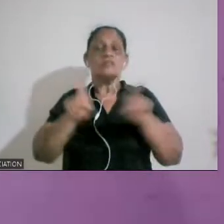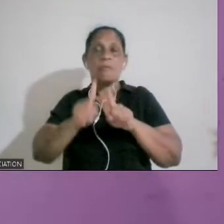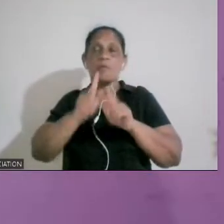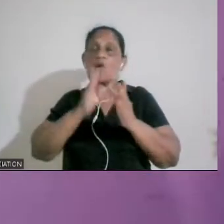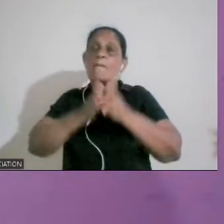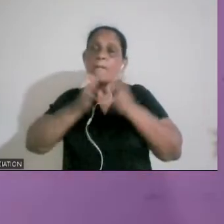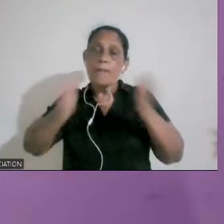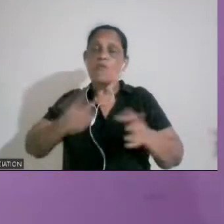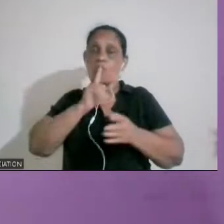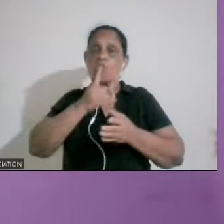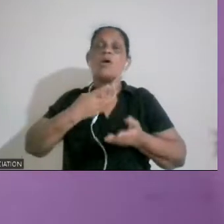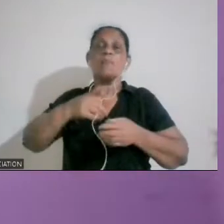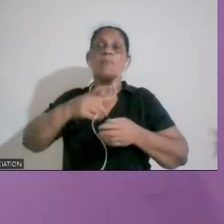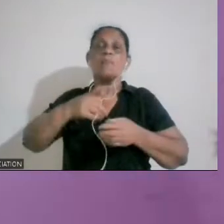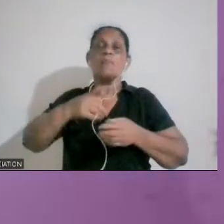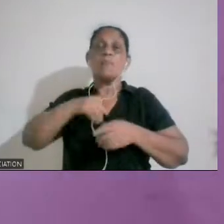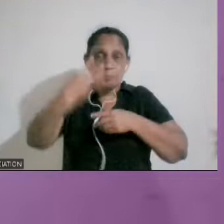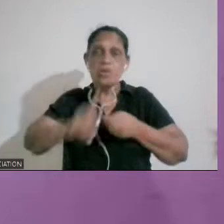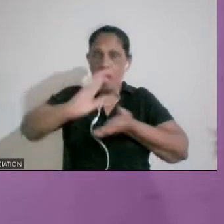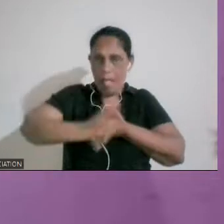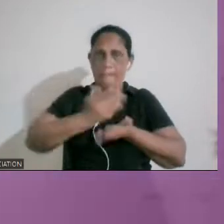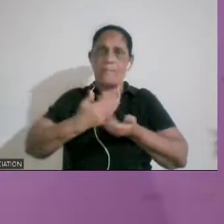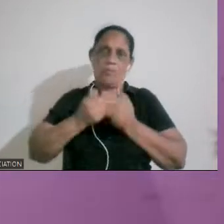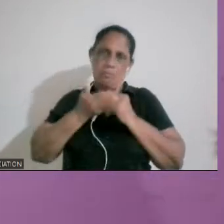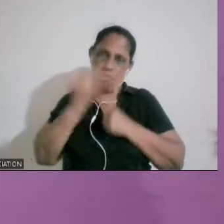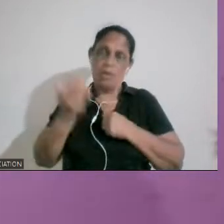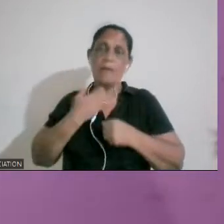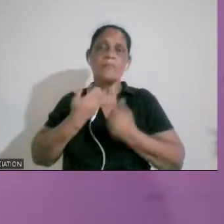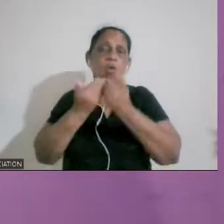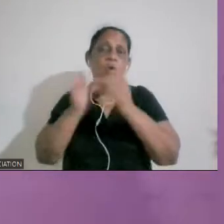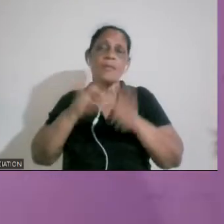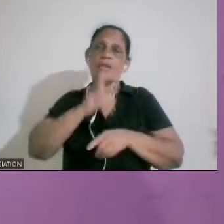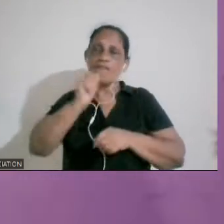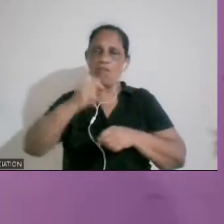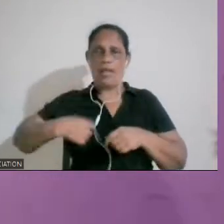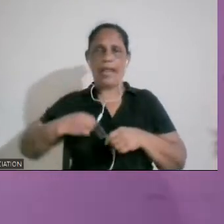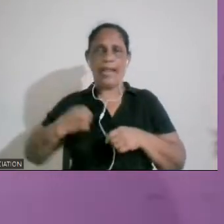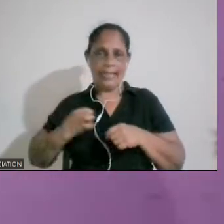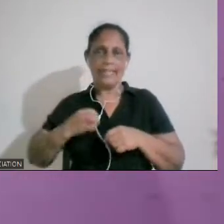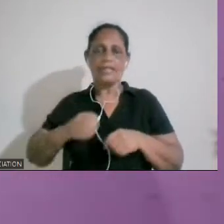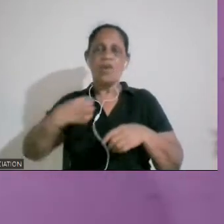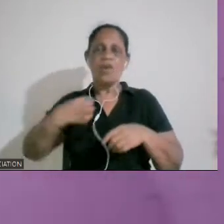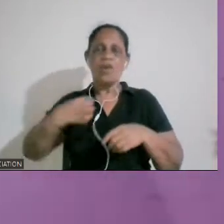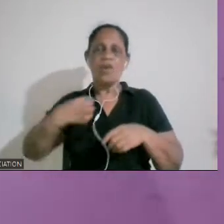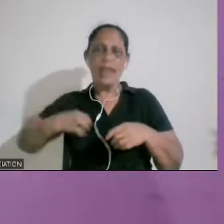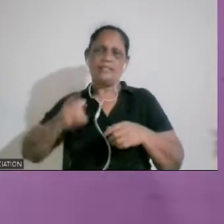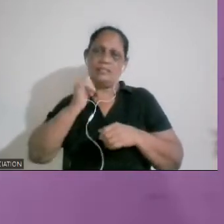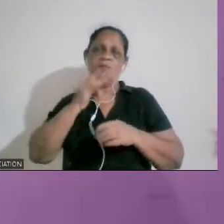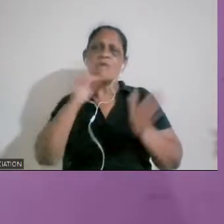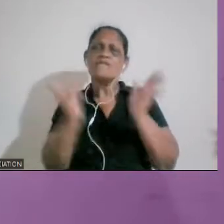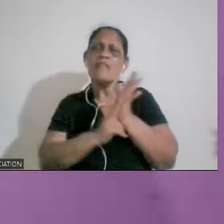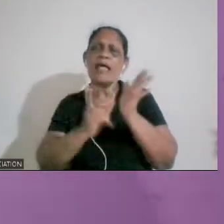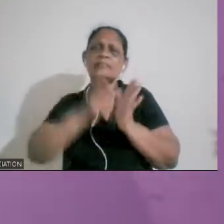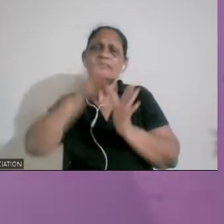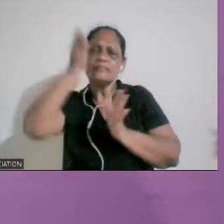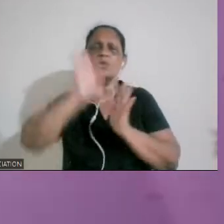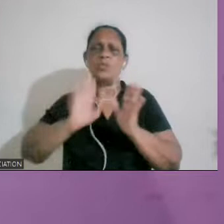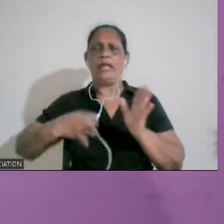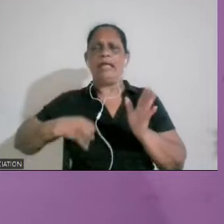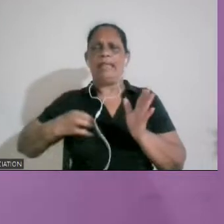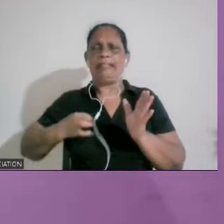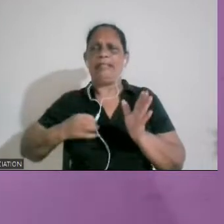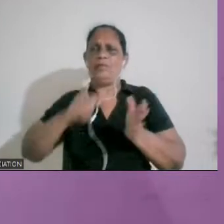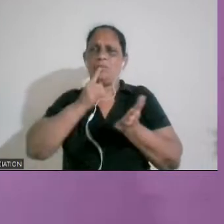So there are a lot of menstrual hygiene products that you can use. Now, I'll first start with cloth. Now, cloth is commonly used by women in